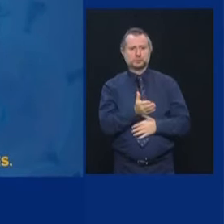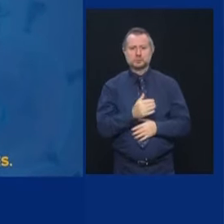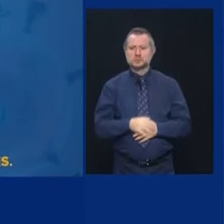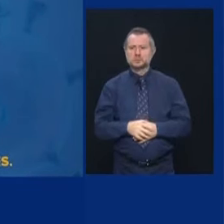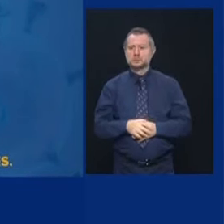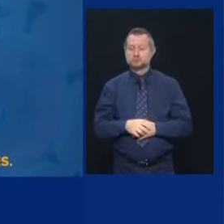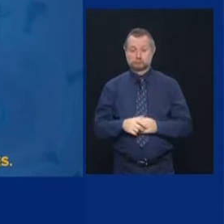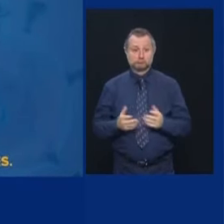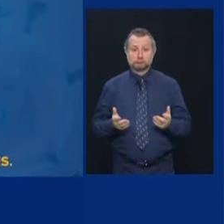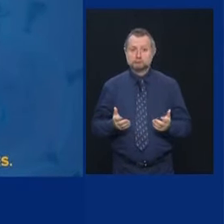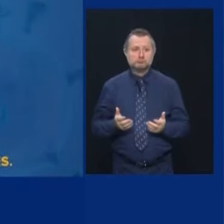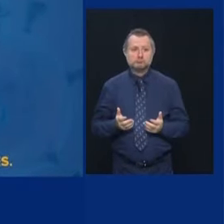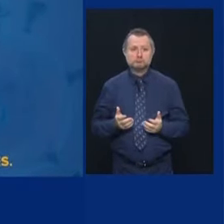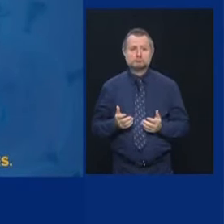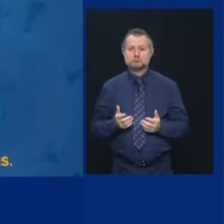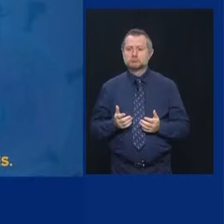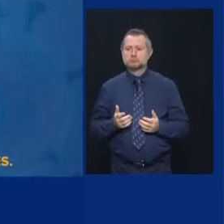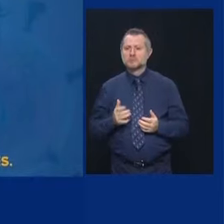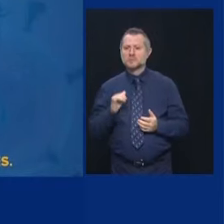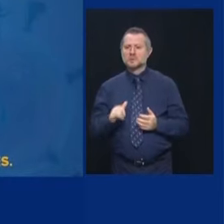just emblematic.